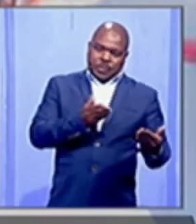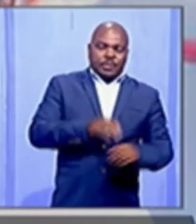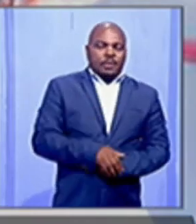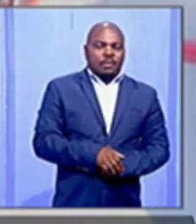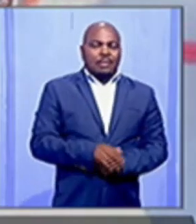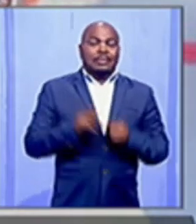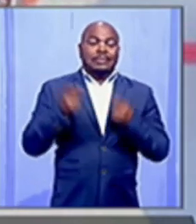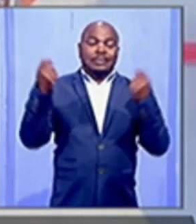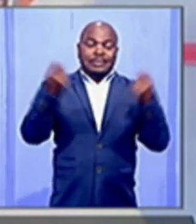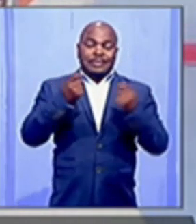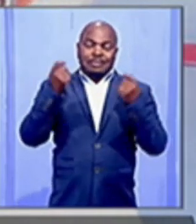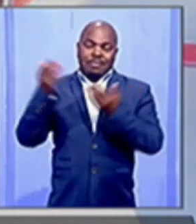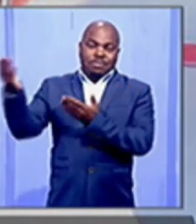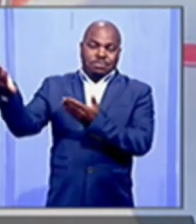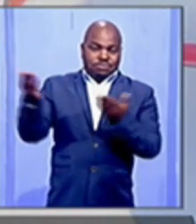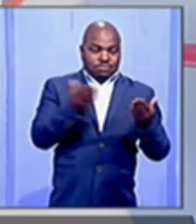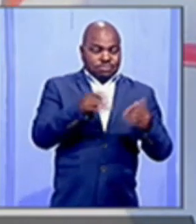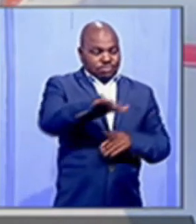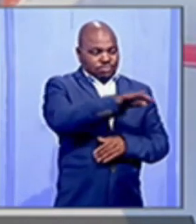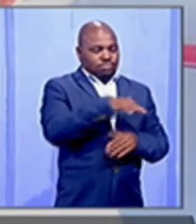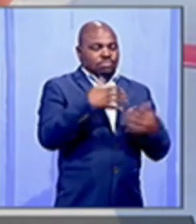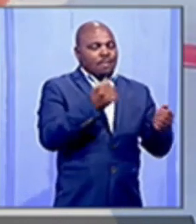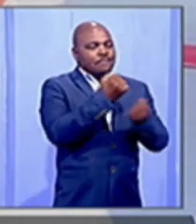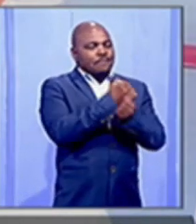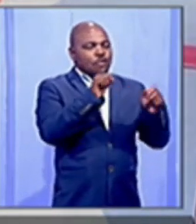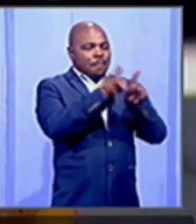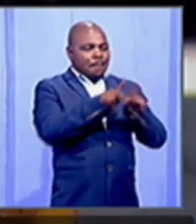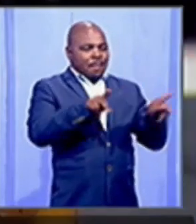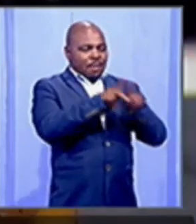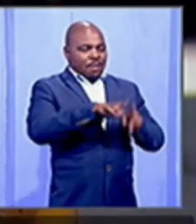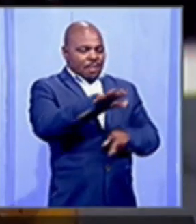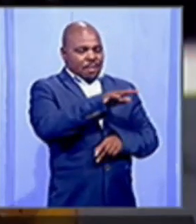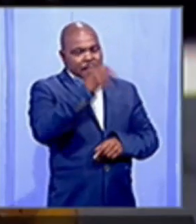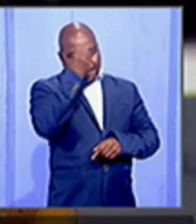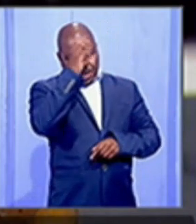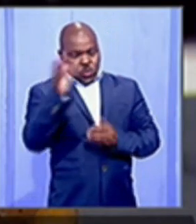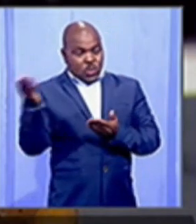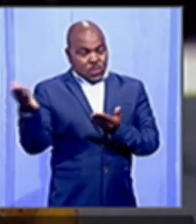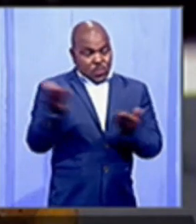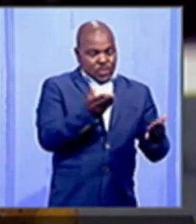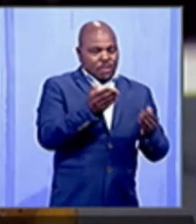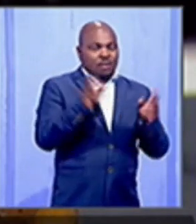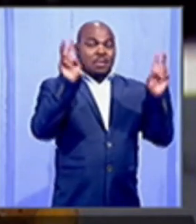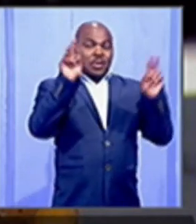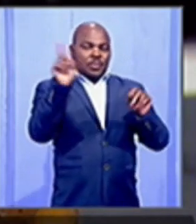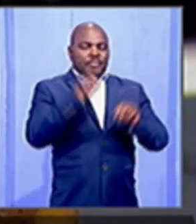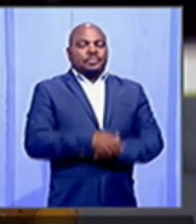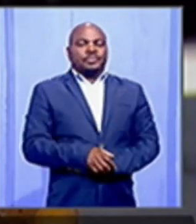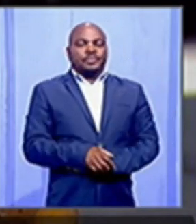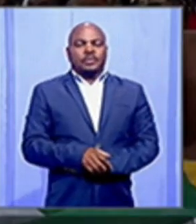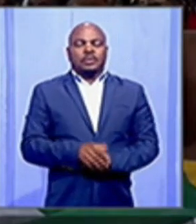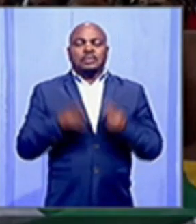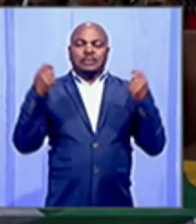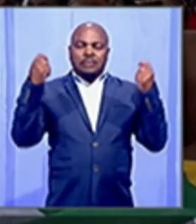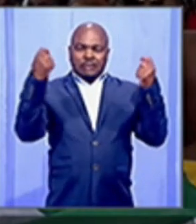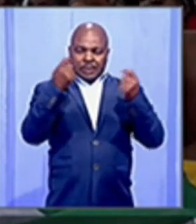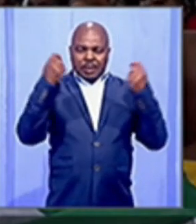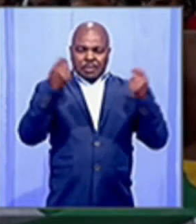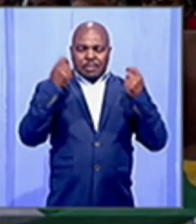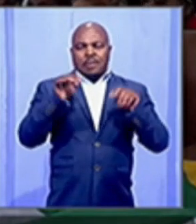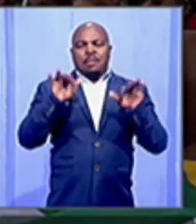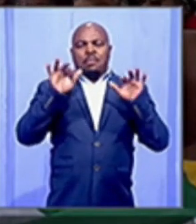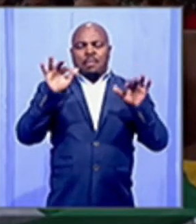gae o neng o tshwaretswe kwa lefelong la history la Freedom Park kwa Pretoria, mono wa one e ne e le celebrating the lives